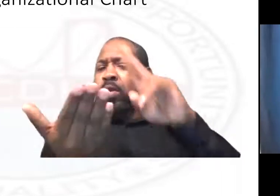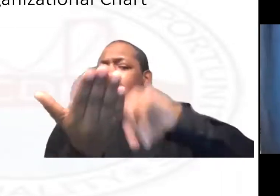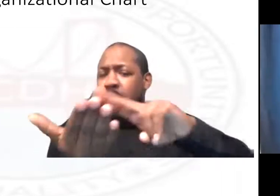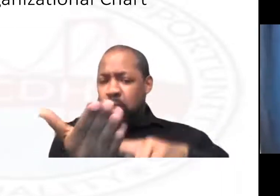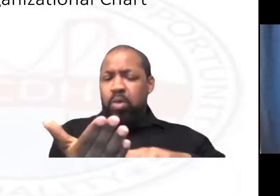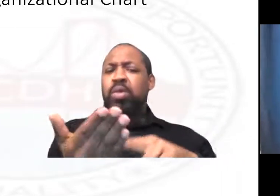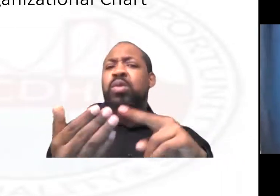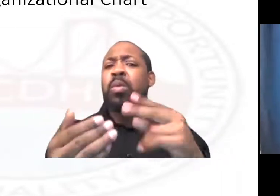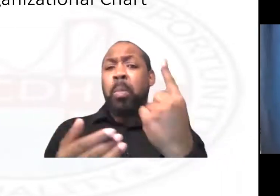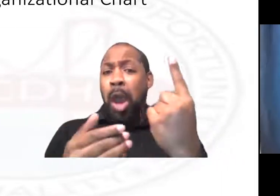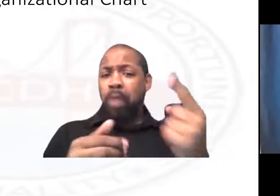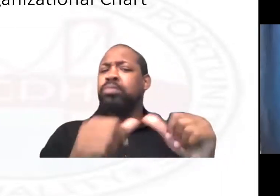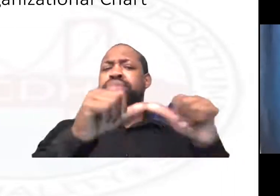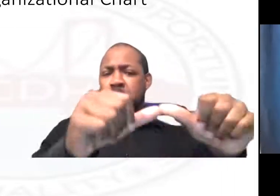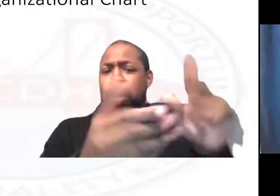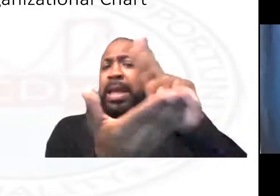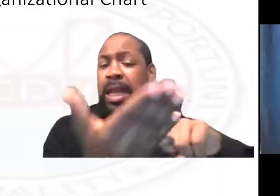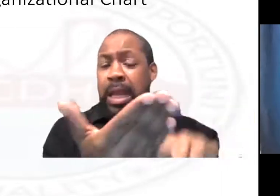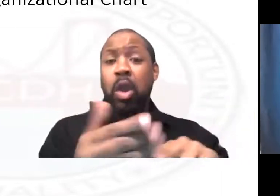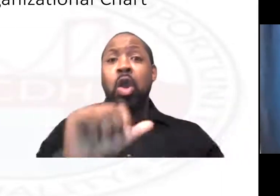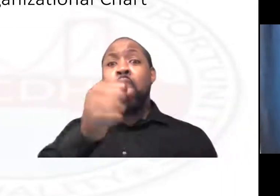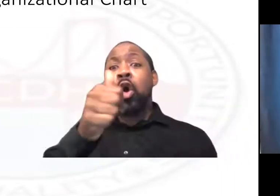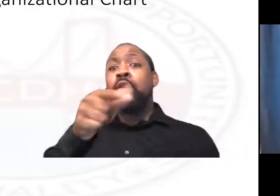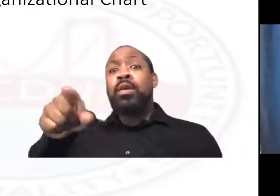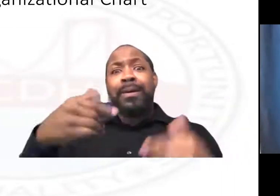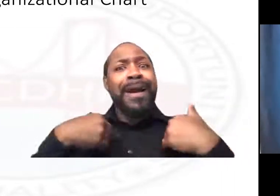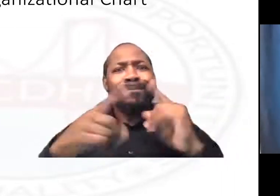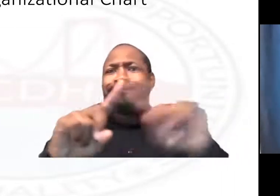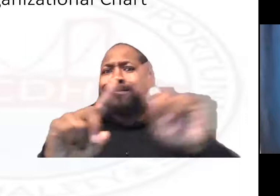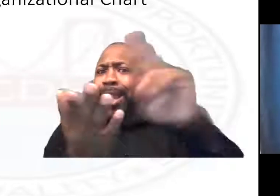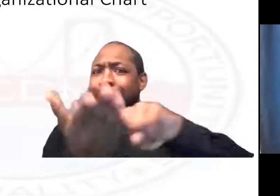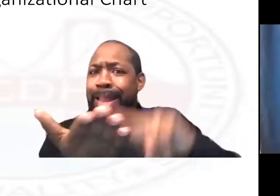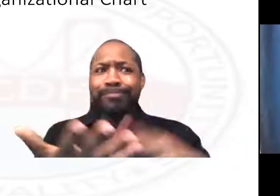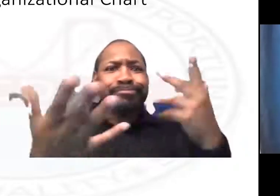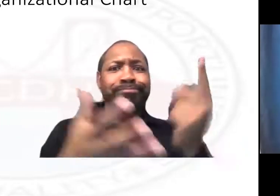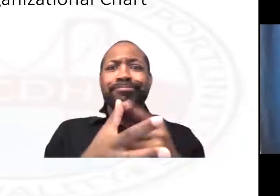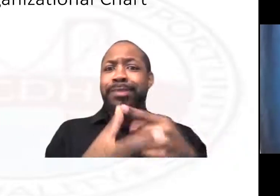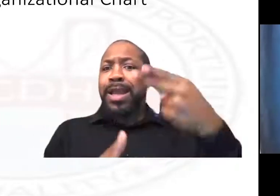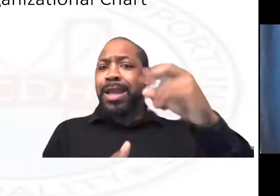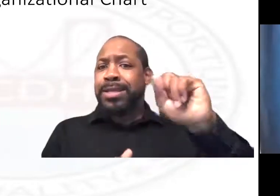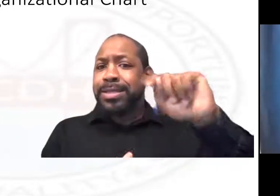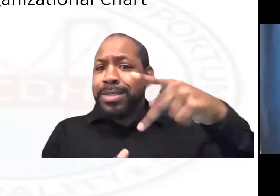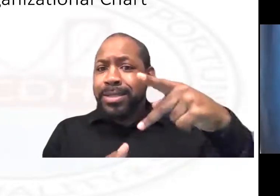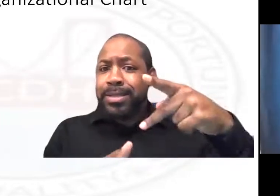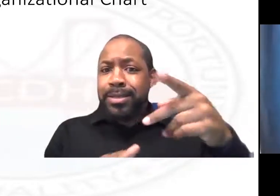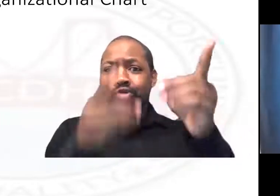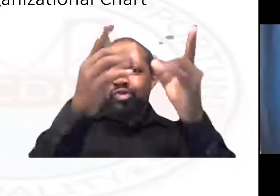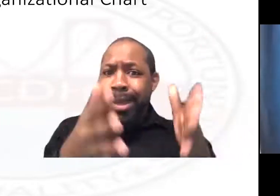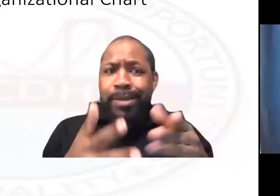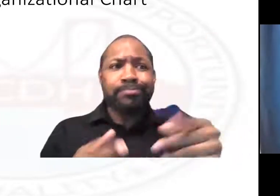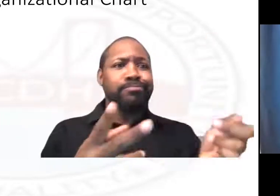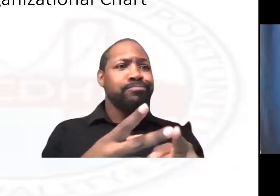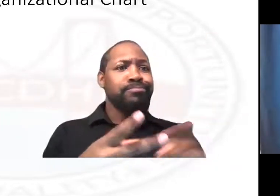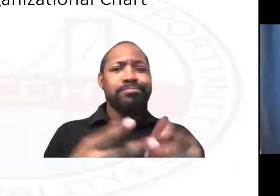bottom that there's also a contract. So we also have 1 contract ongoing, and any others that come in